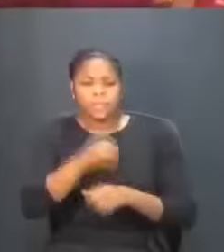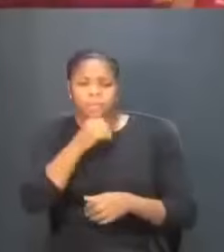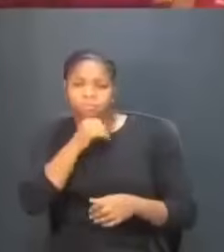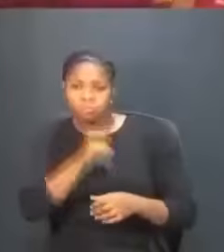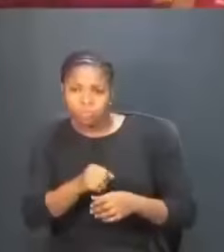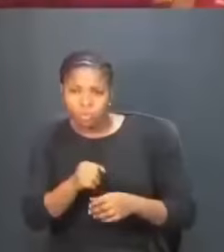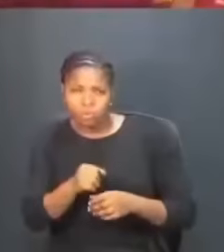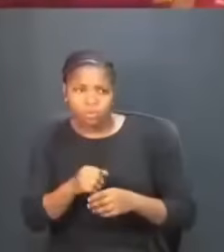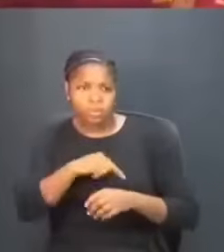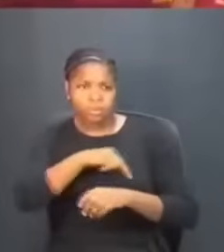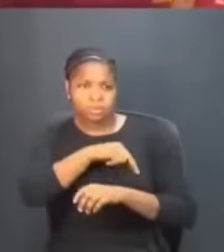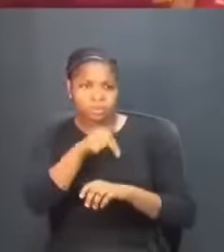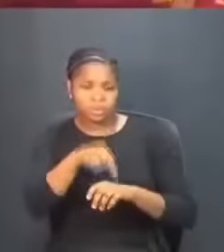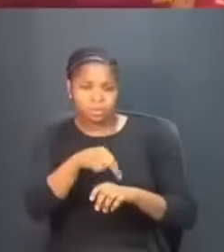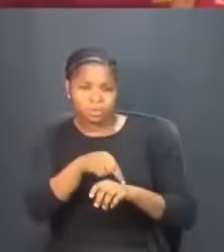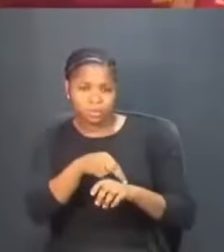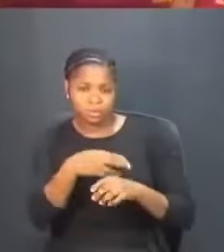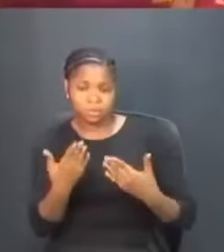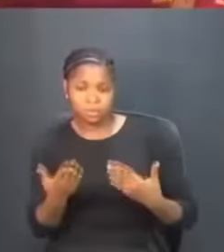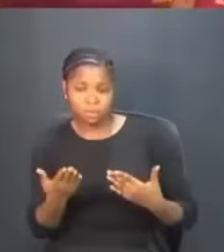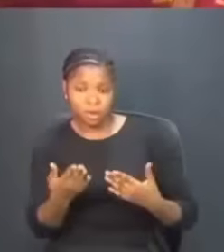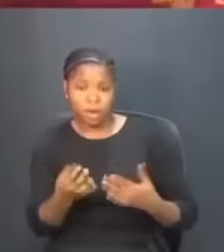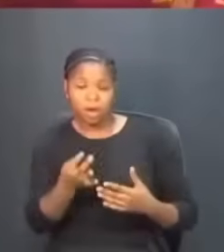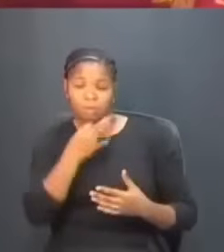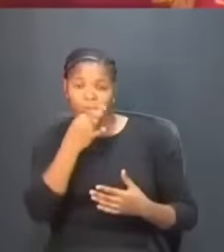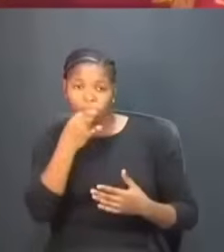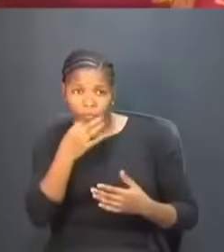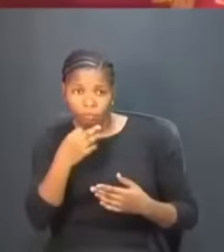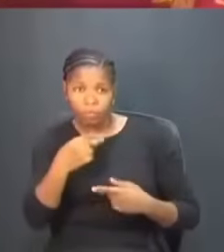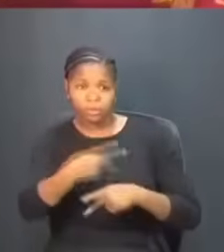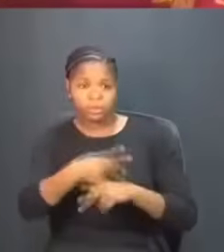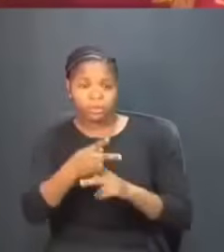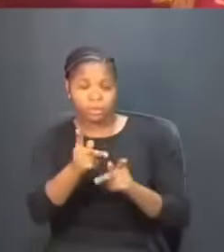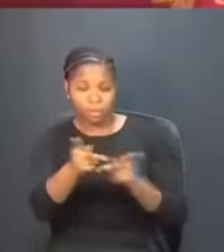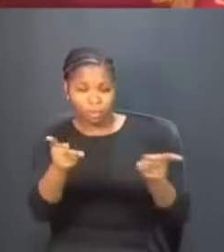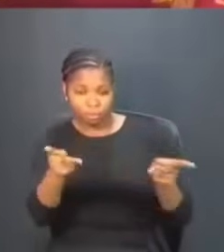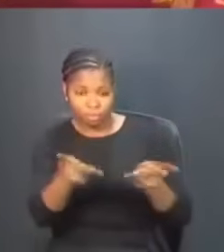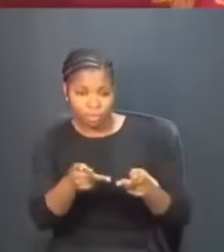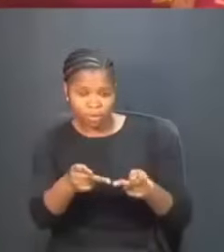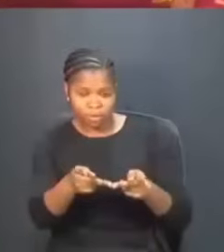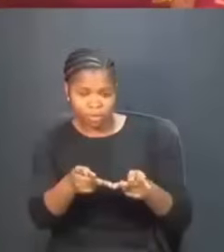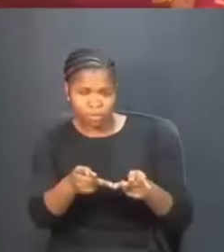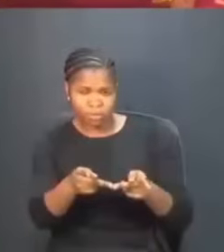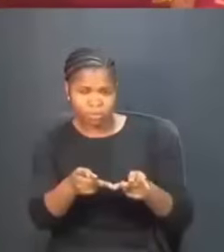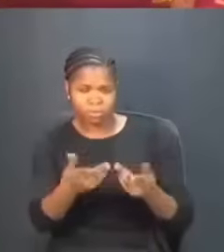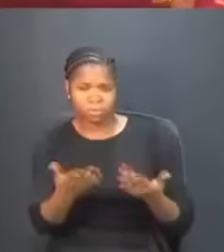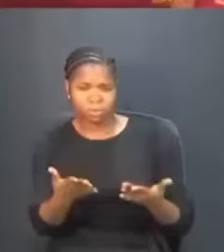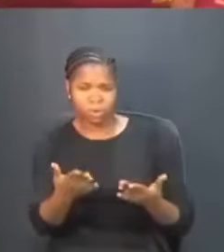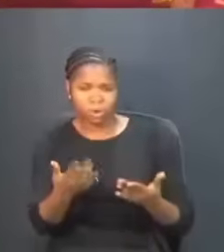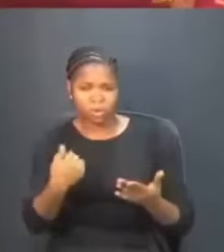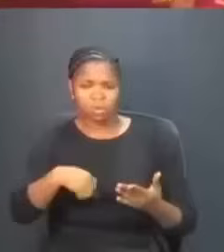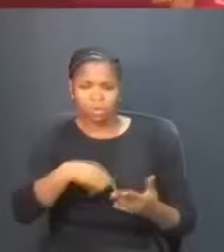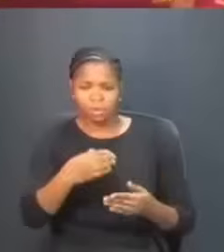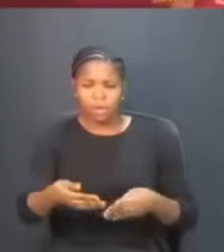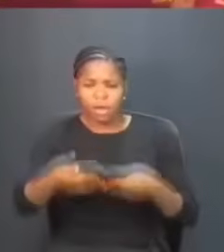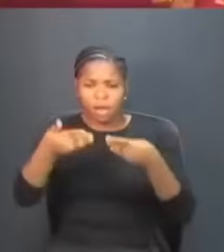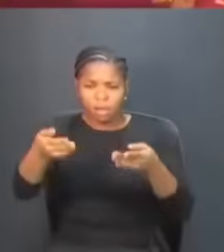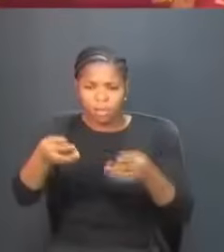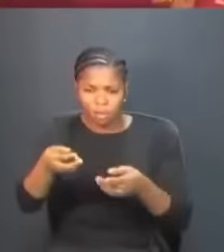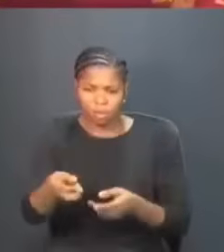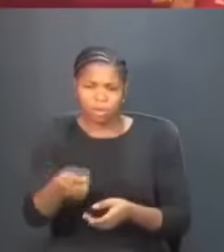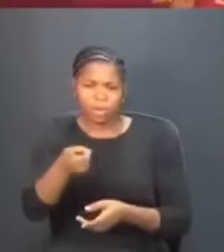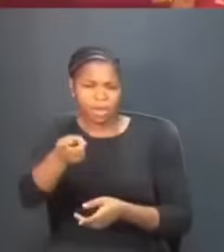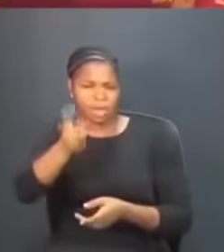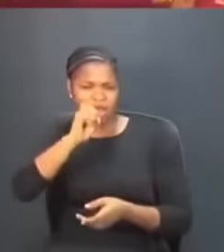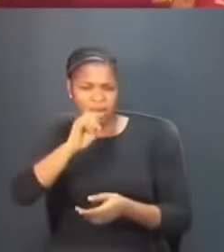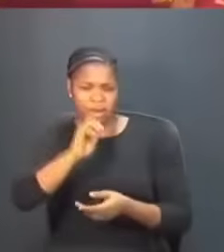House approved 100 million Ghana cedis for them to mop up the excess. That was insufficient. And